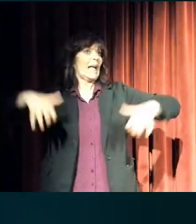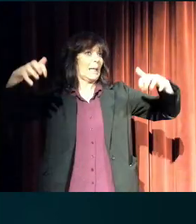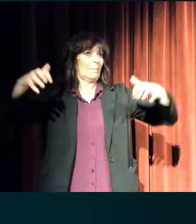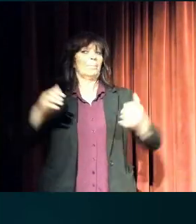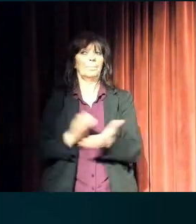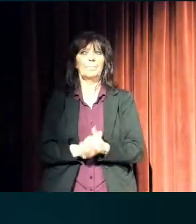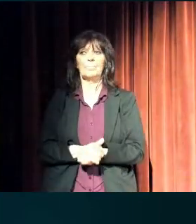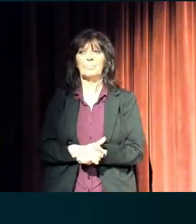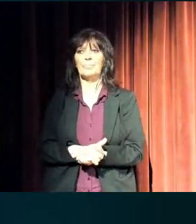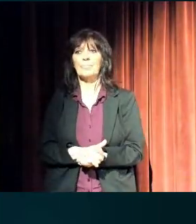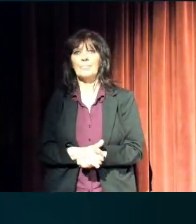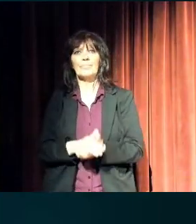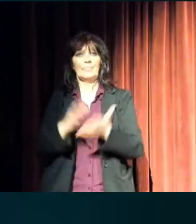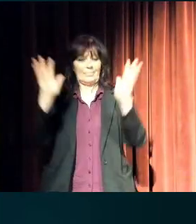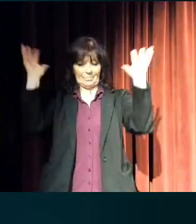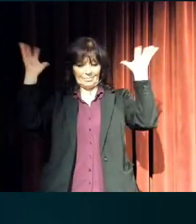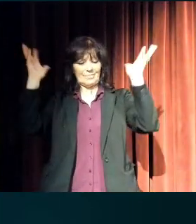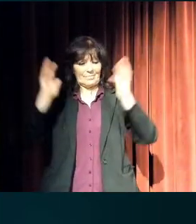Thank